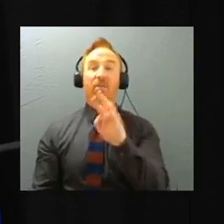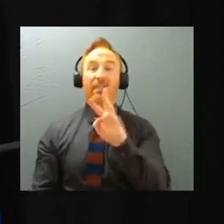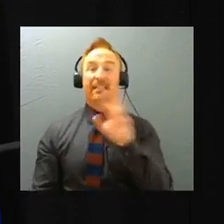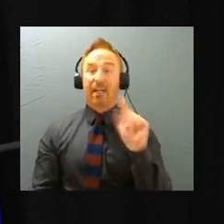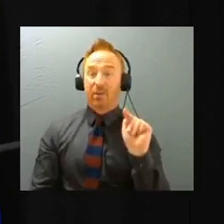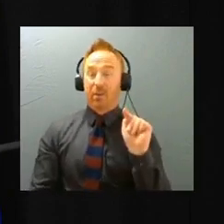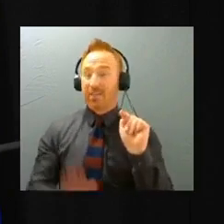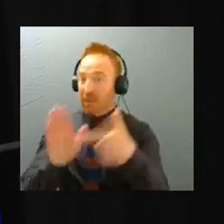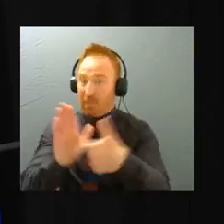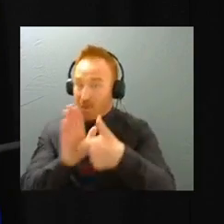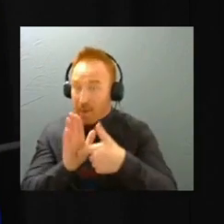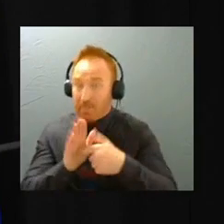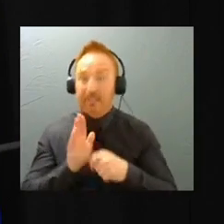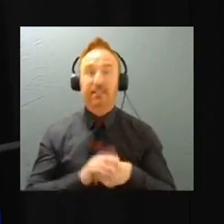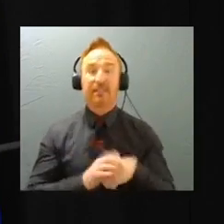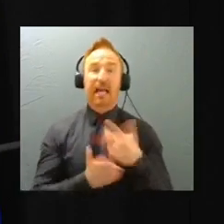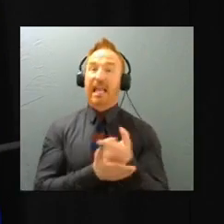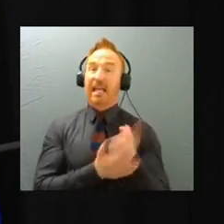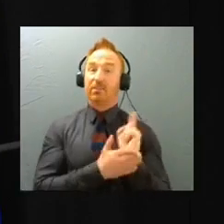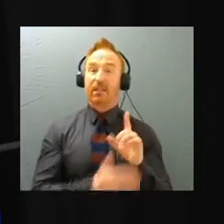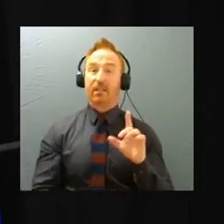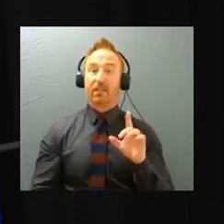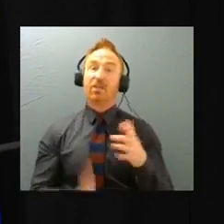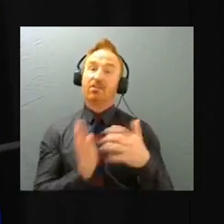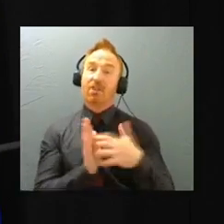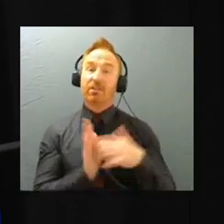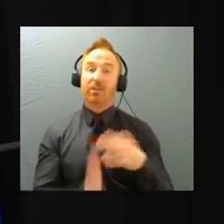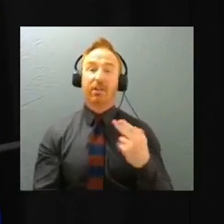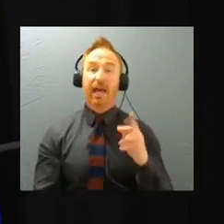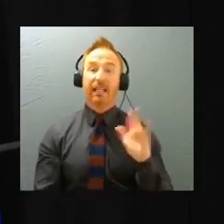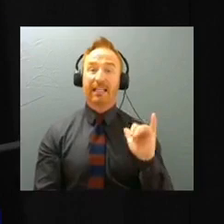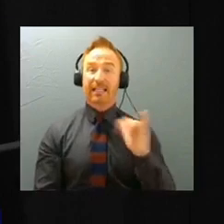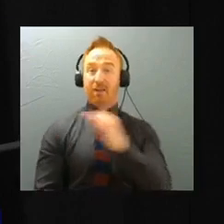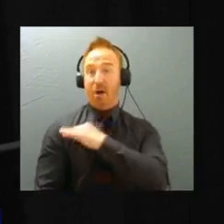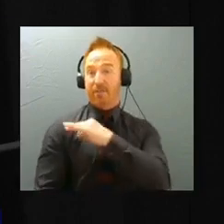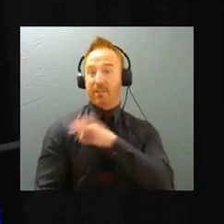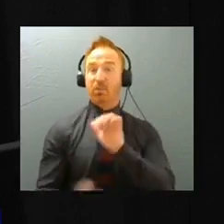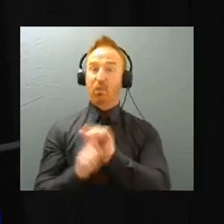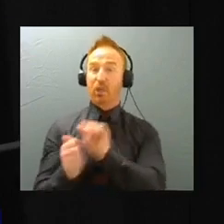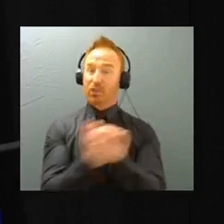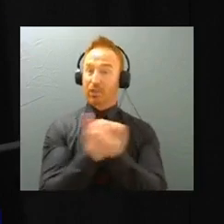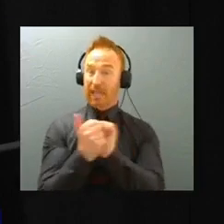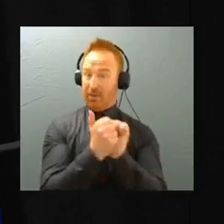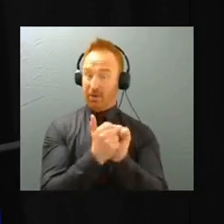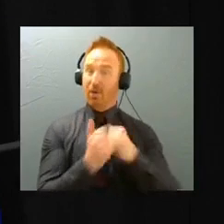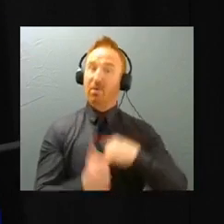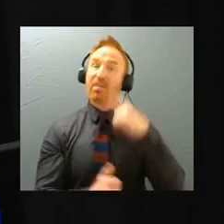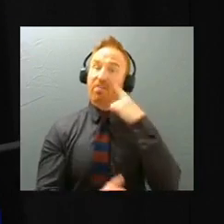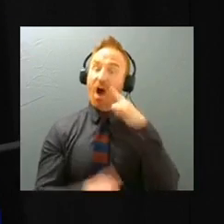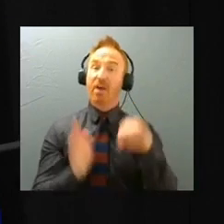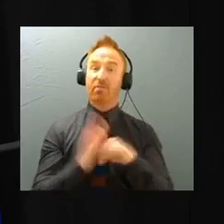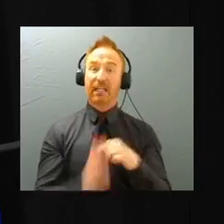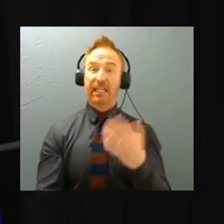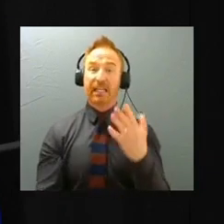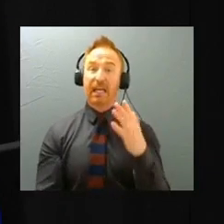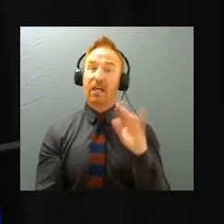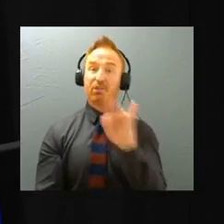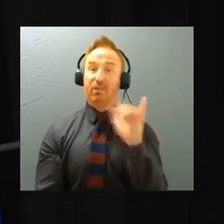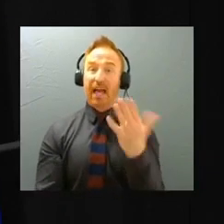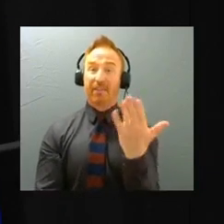working with Dr. Hanley's office, we came to the realization that we can do this now. What we've always said from